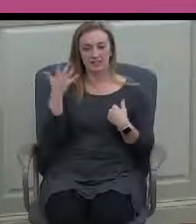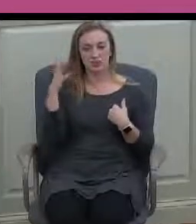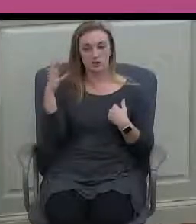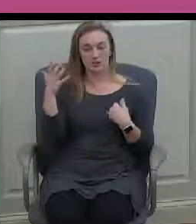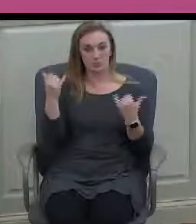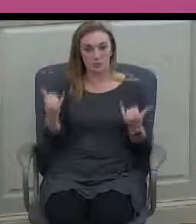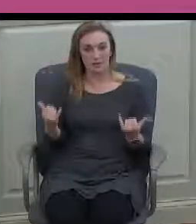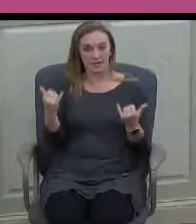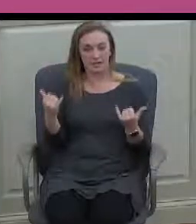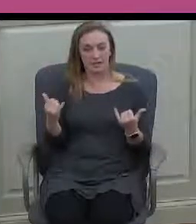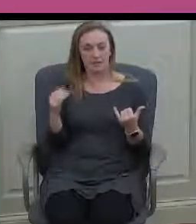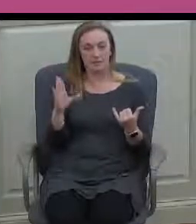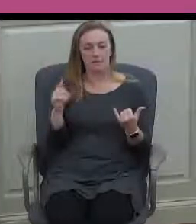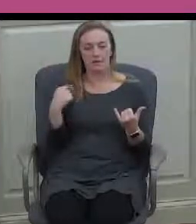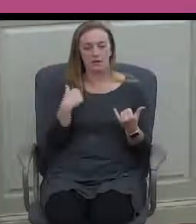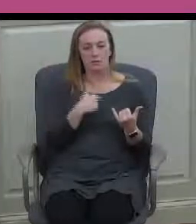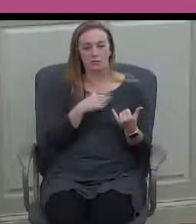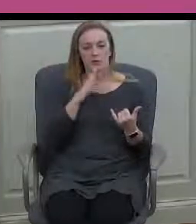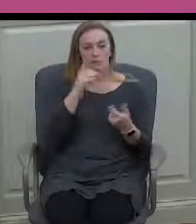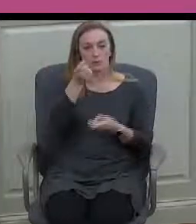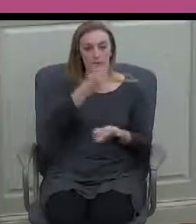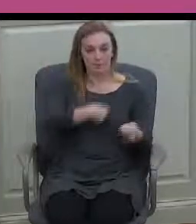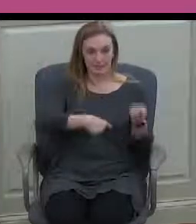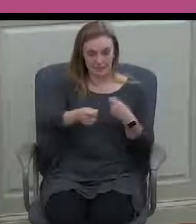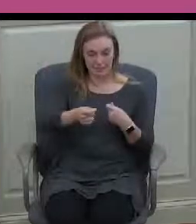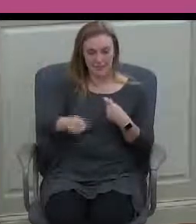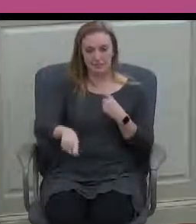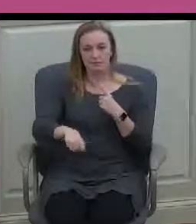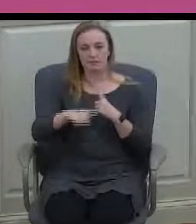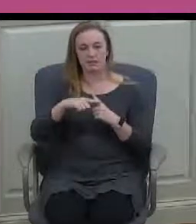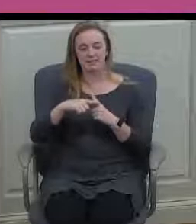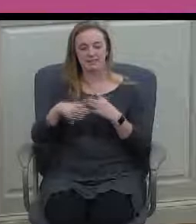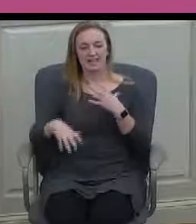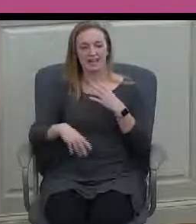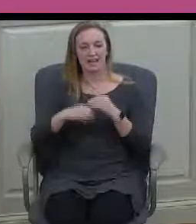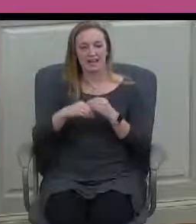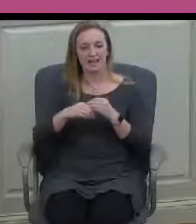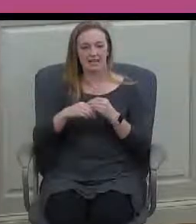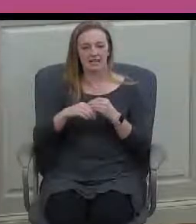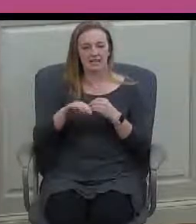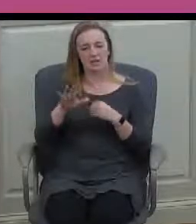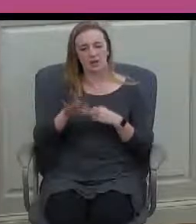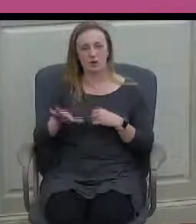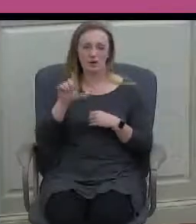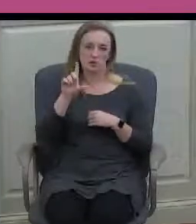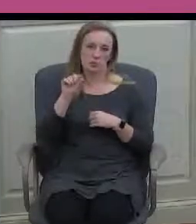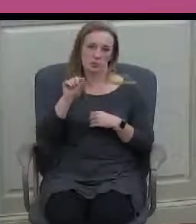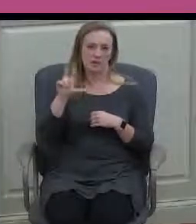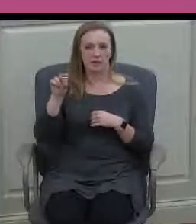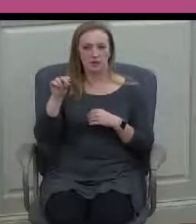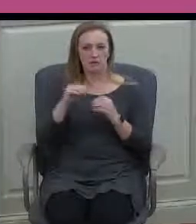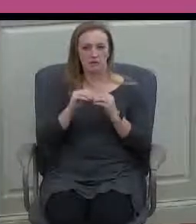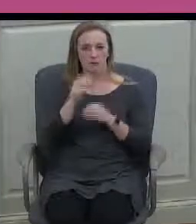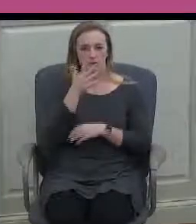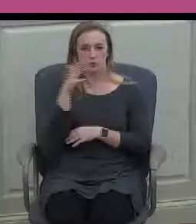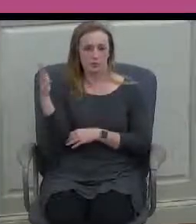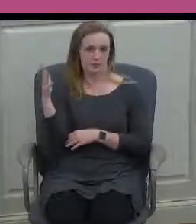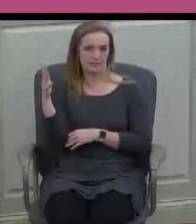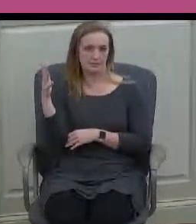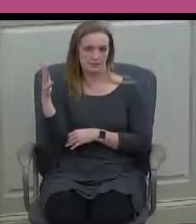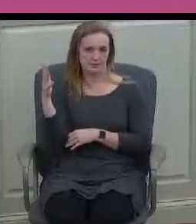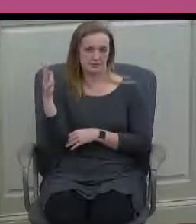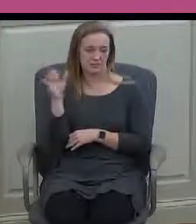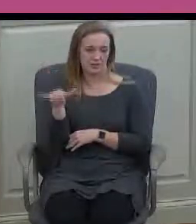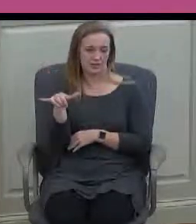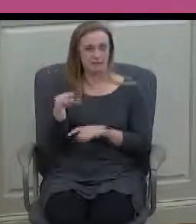area right now, but we're replacing those trees and looking at adding an additional 20 to 30 trees to